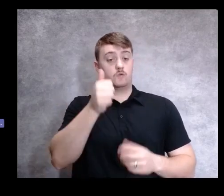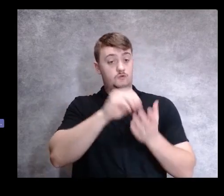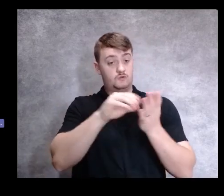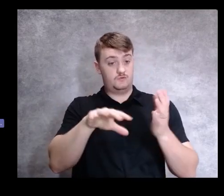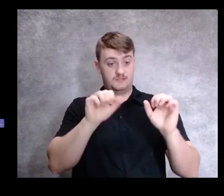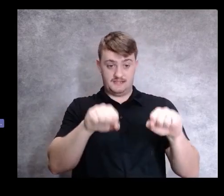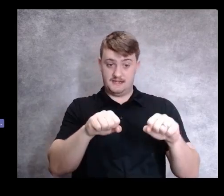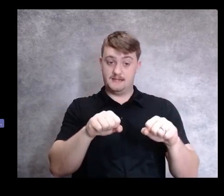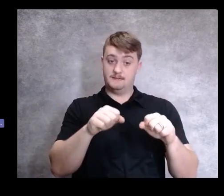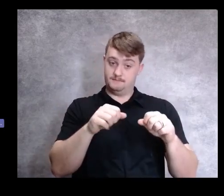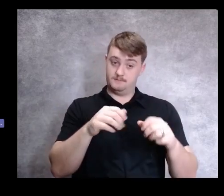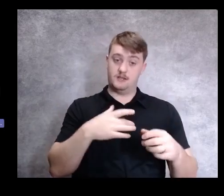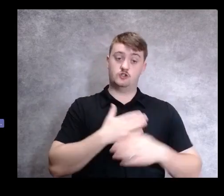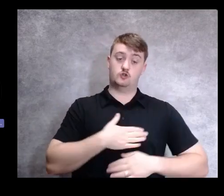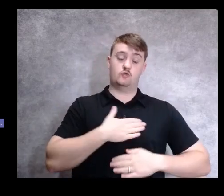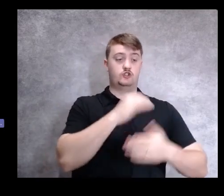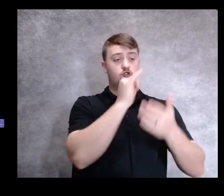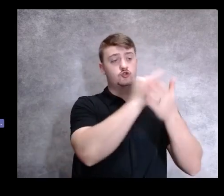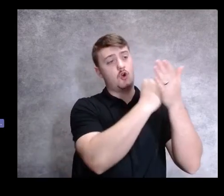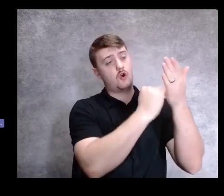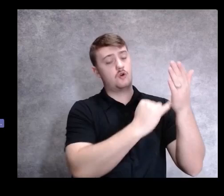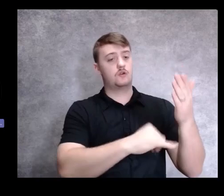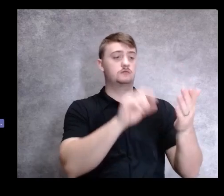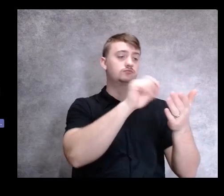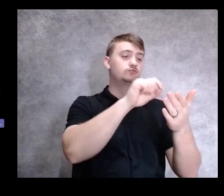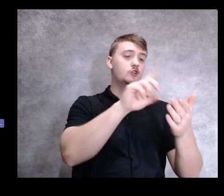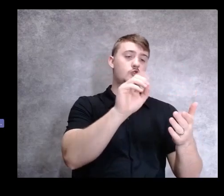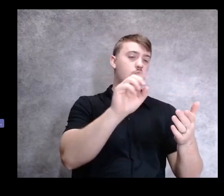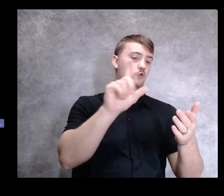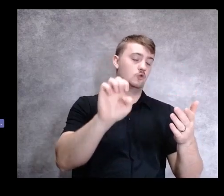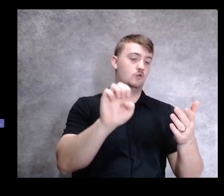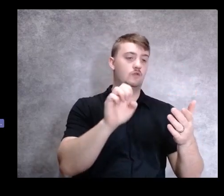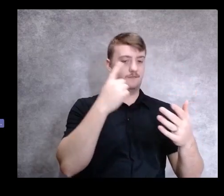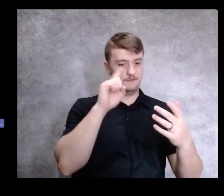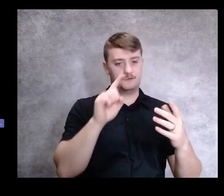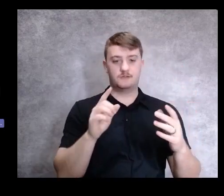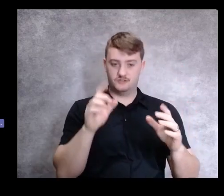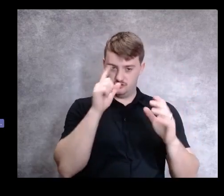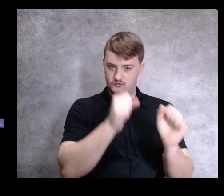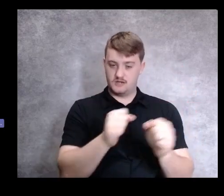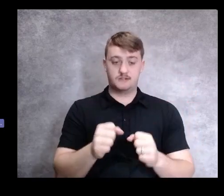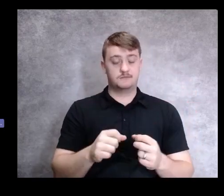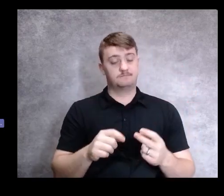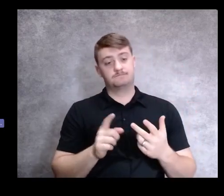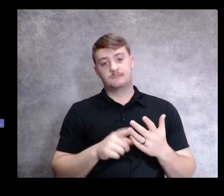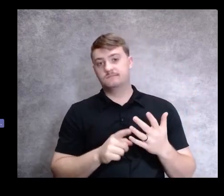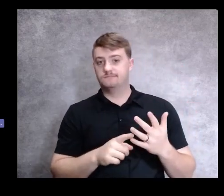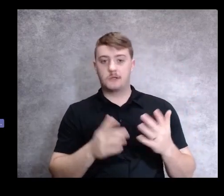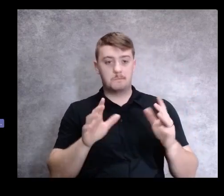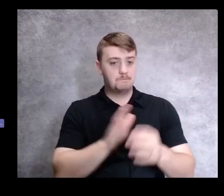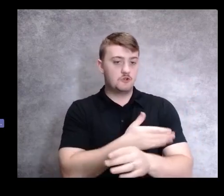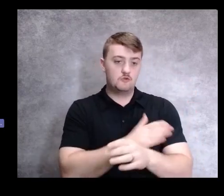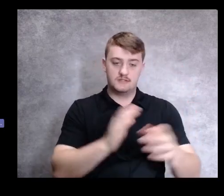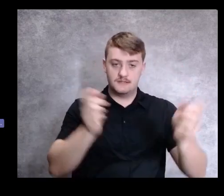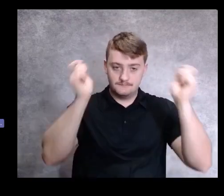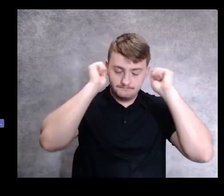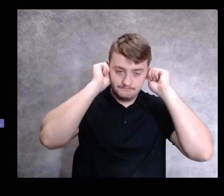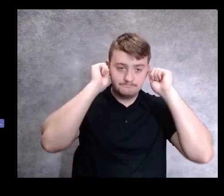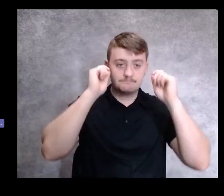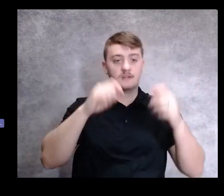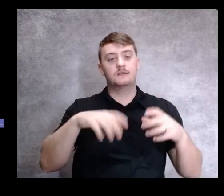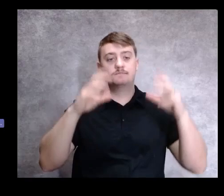enjoy drawing or doodling as an active listening strategy, listening to music on headphones during independent work, or